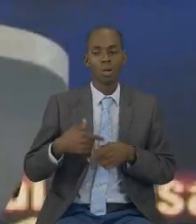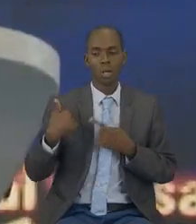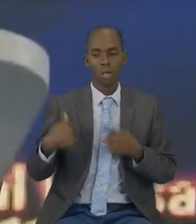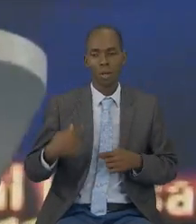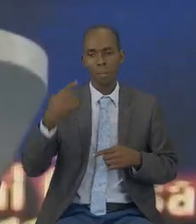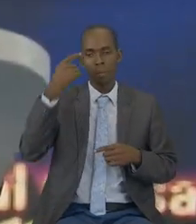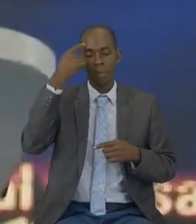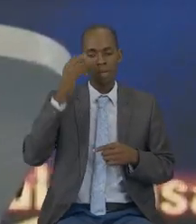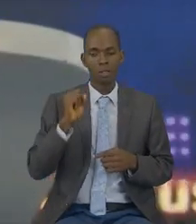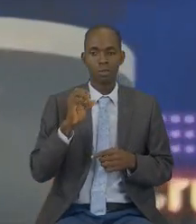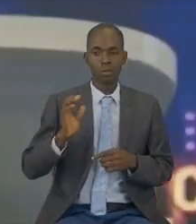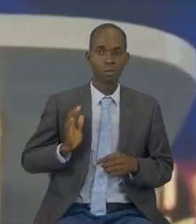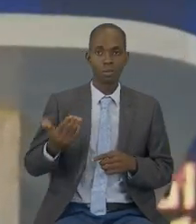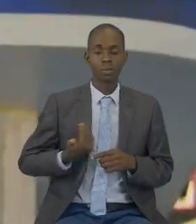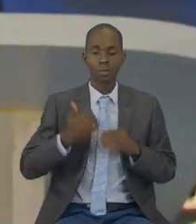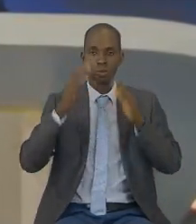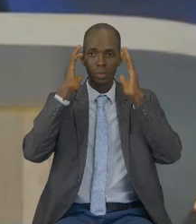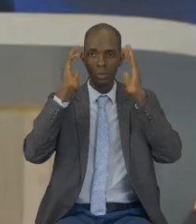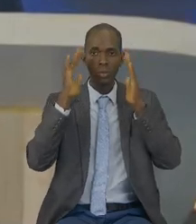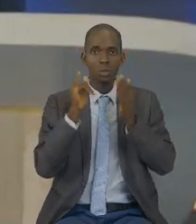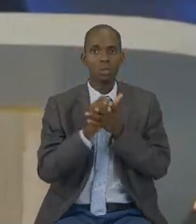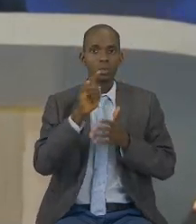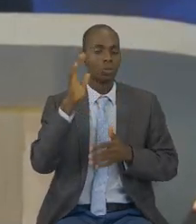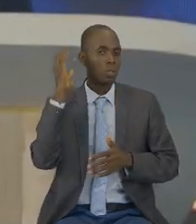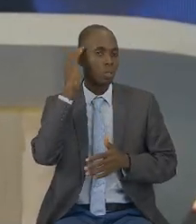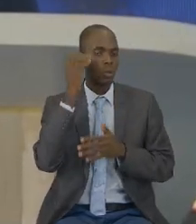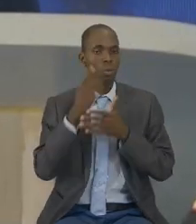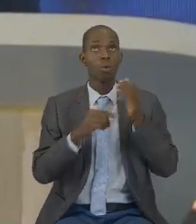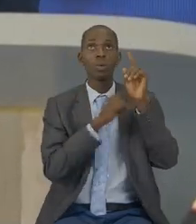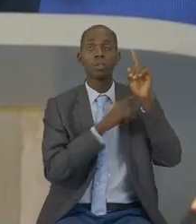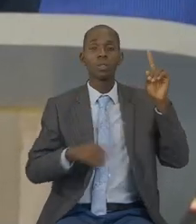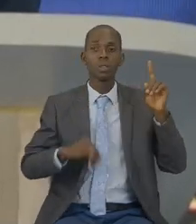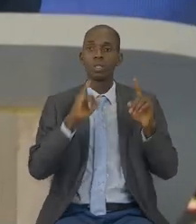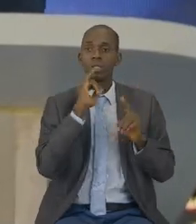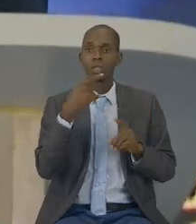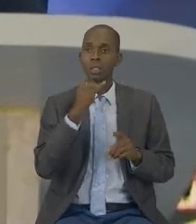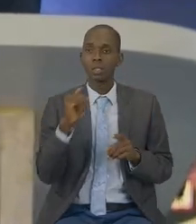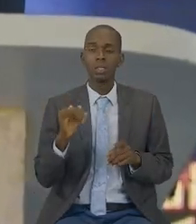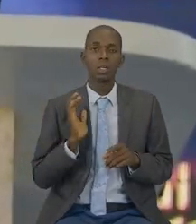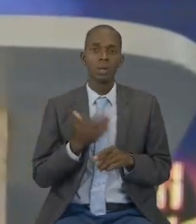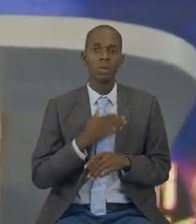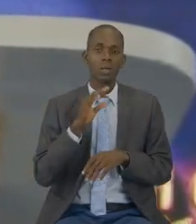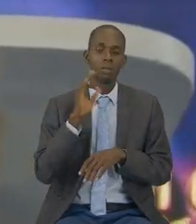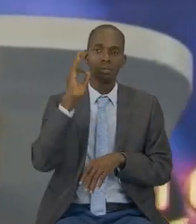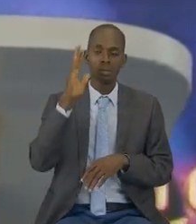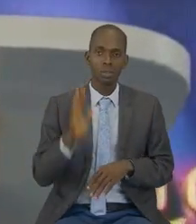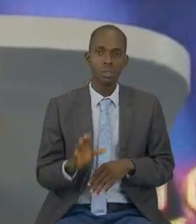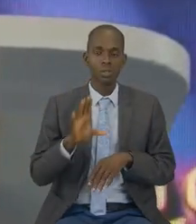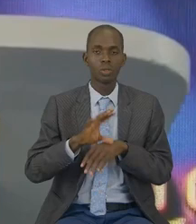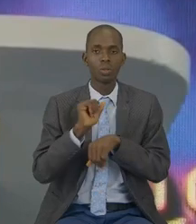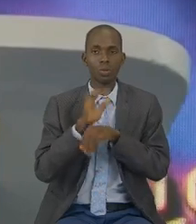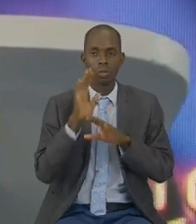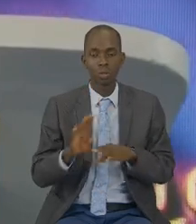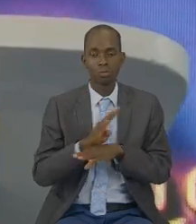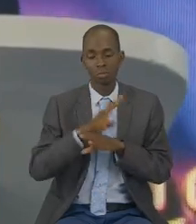your attention, that you will hear what the Lord is saying, and our ministers and workers, church workers,